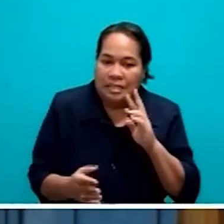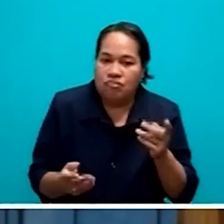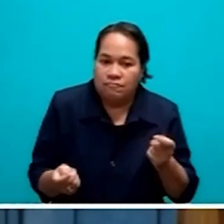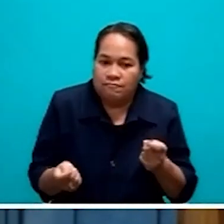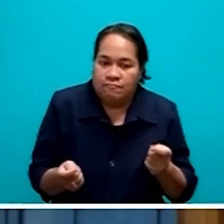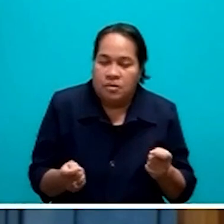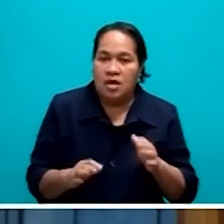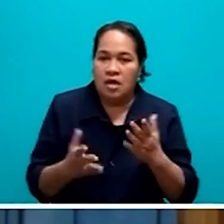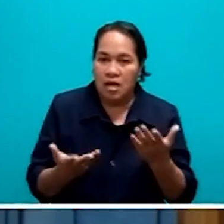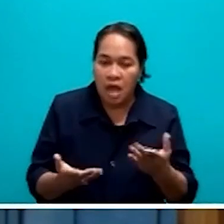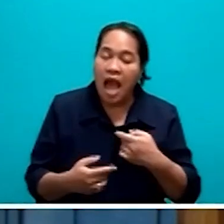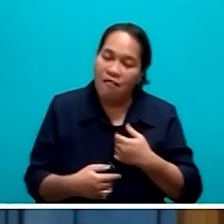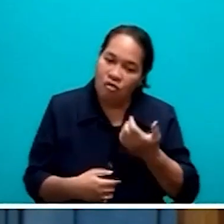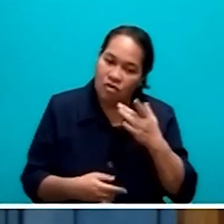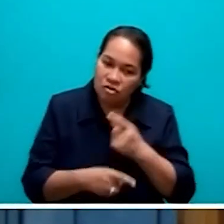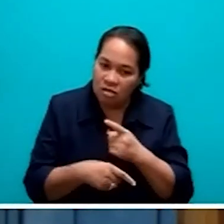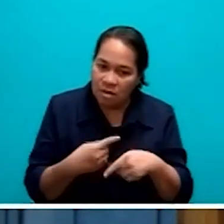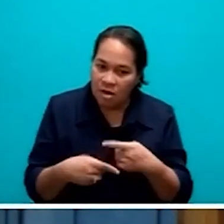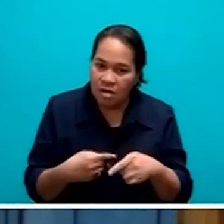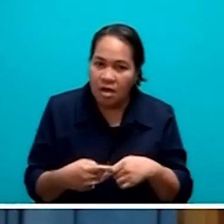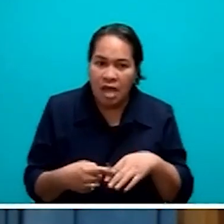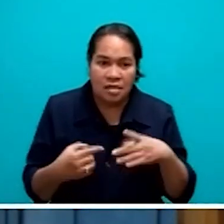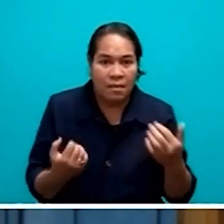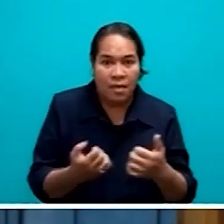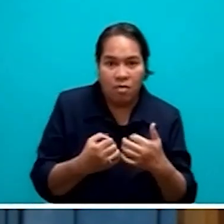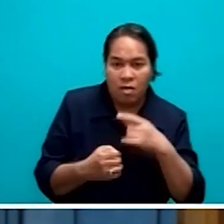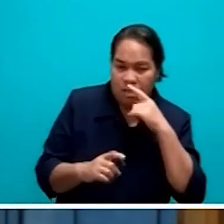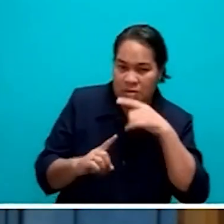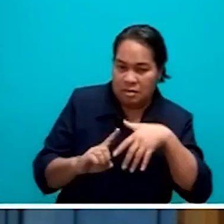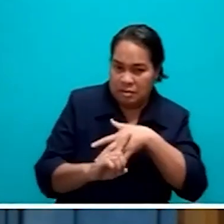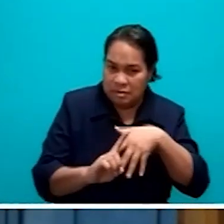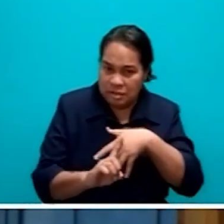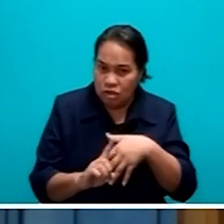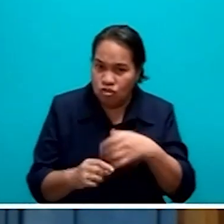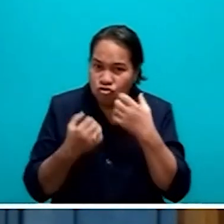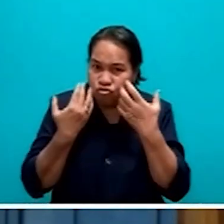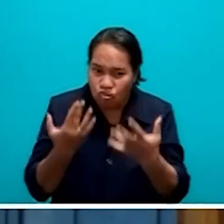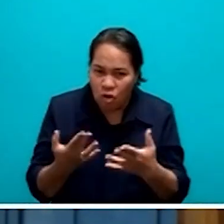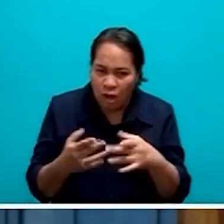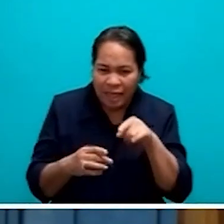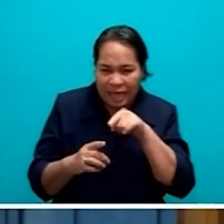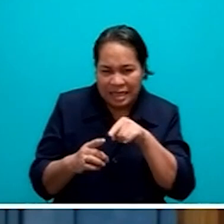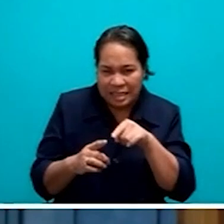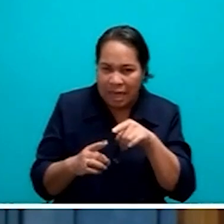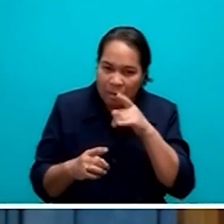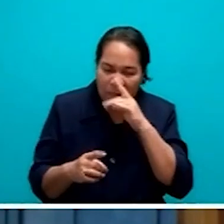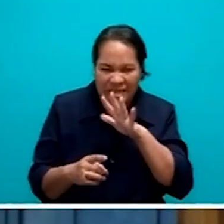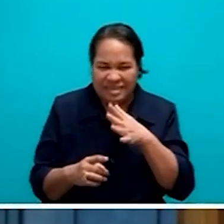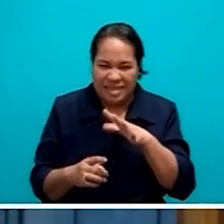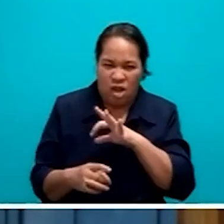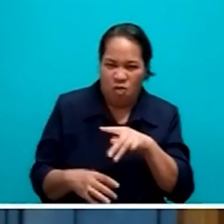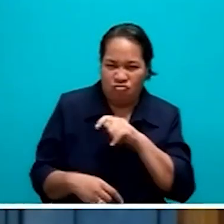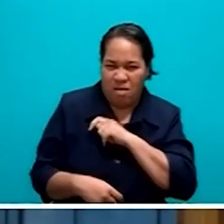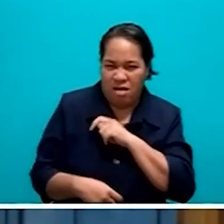I have alluded to, the fallout and backlash from such displays of instability threatens public confidence with potentially